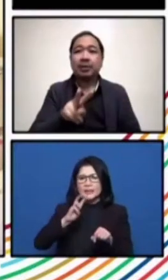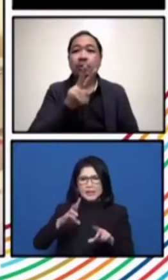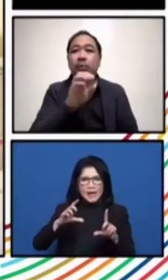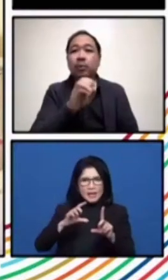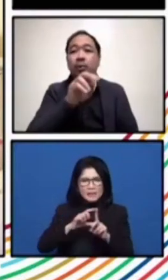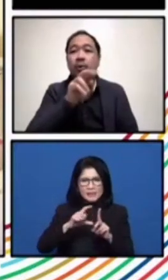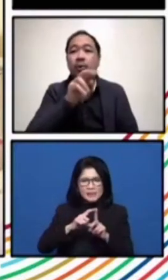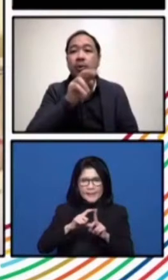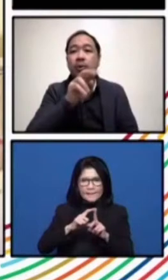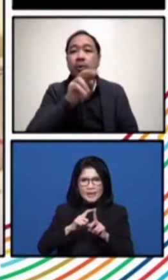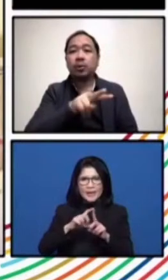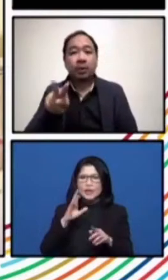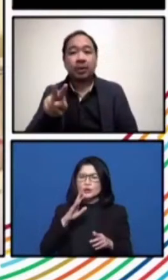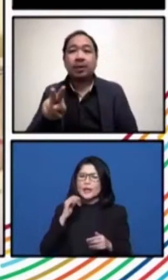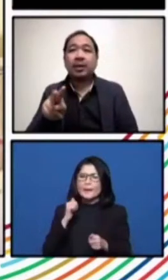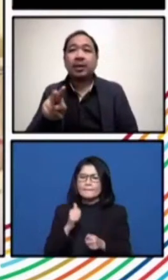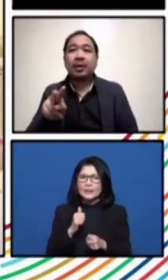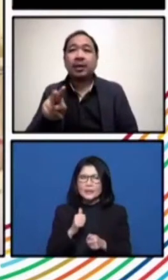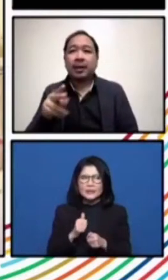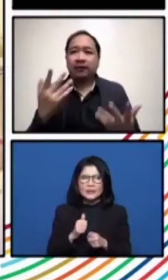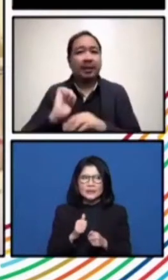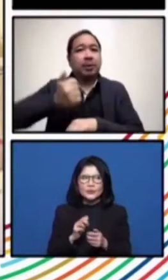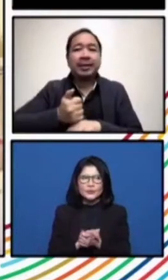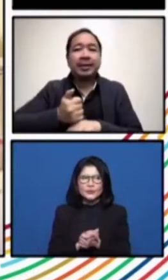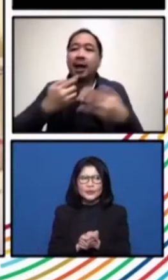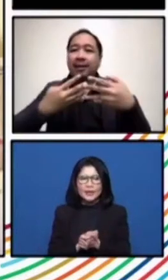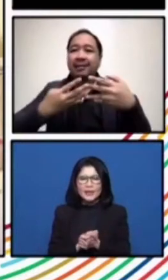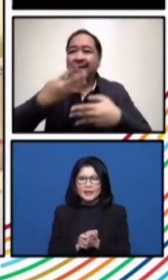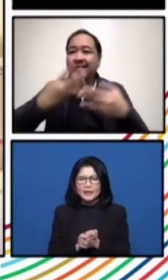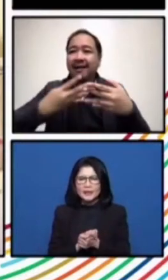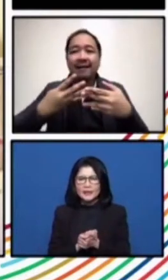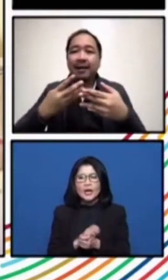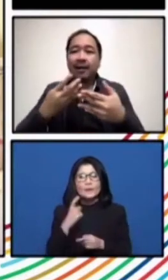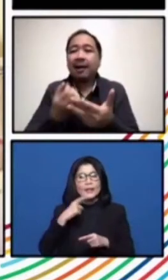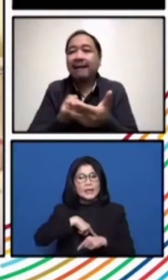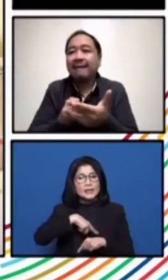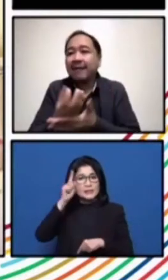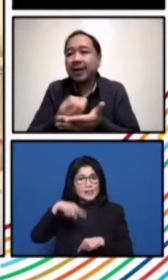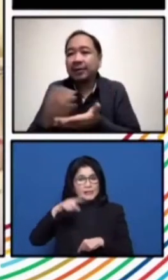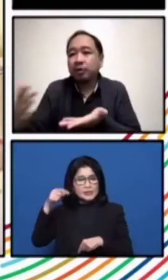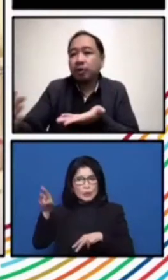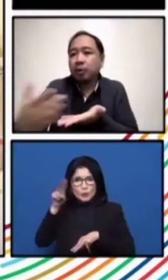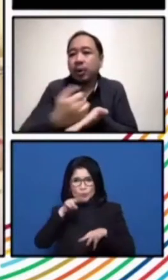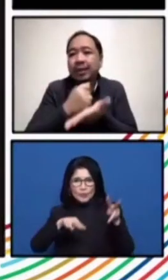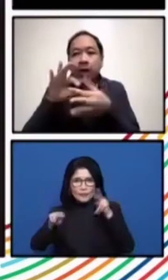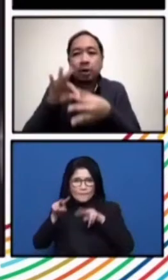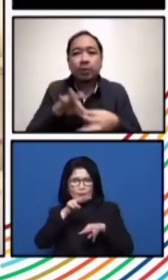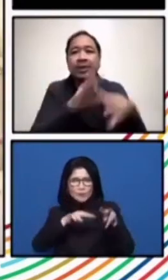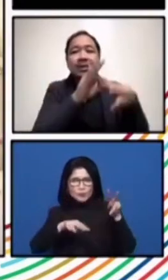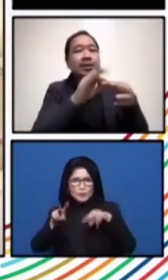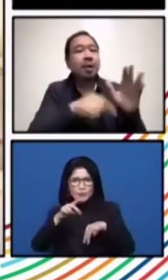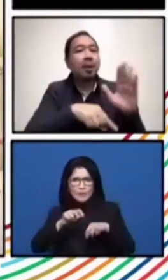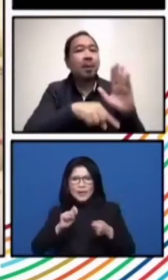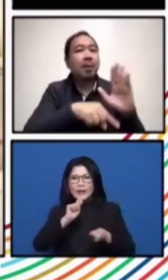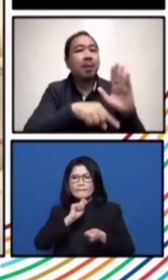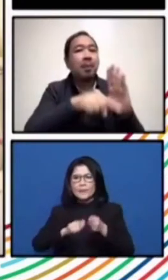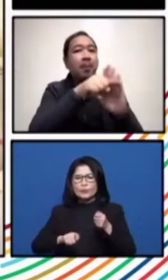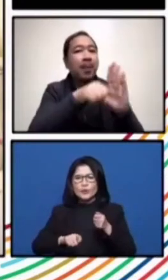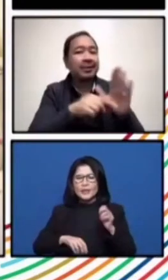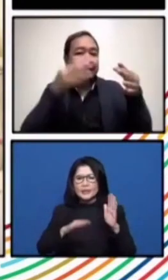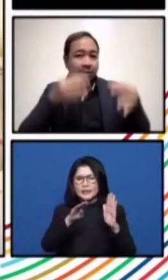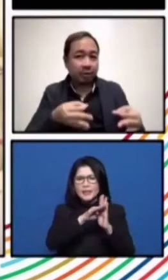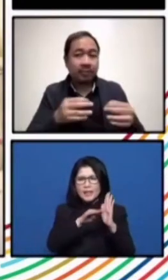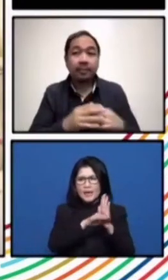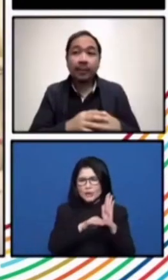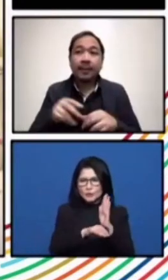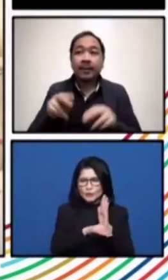statistics for monitoring policy making and implementation coordinating policy making and monitoring progress processes with